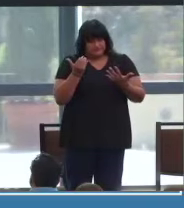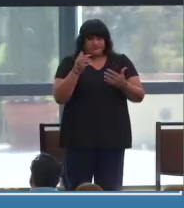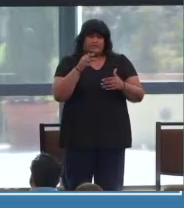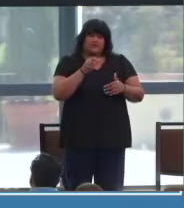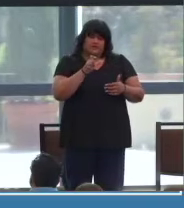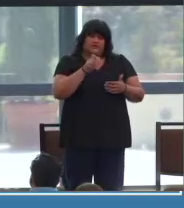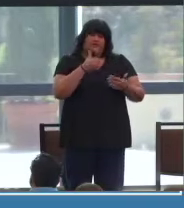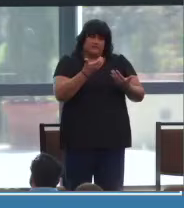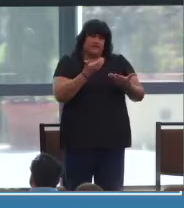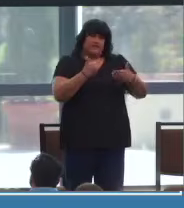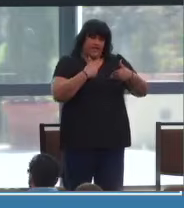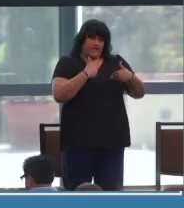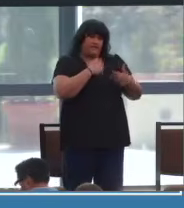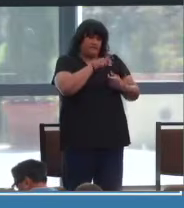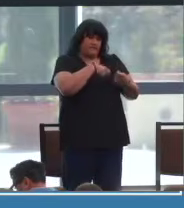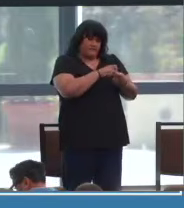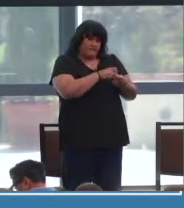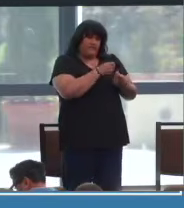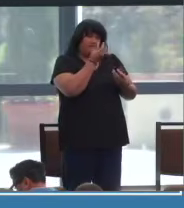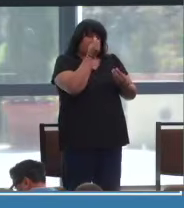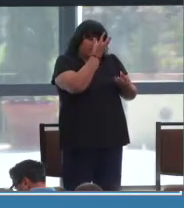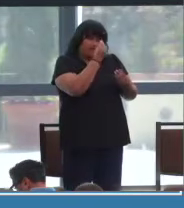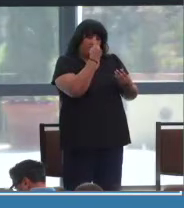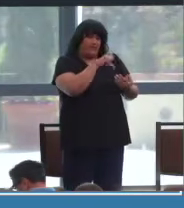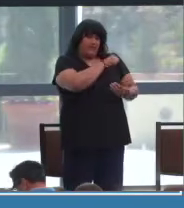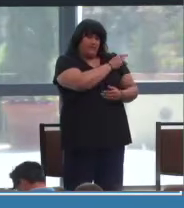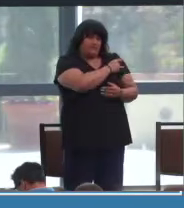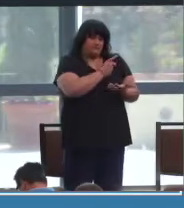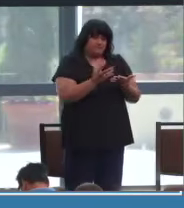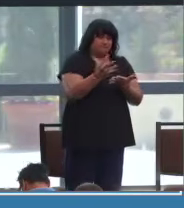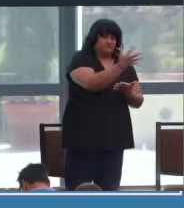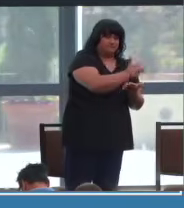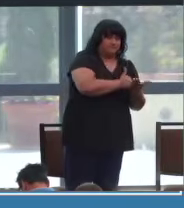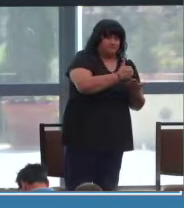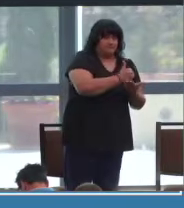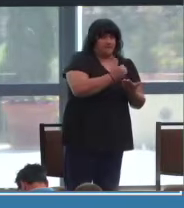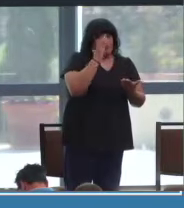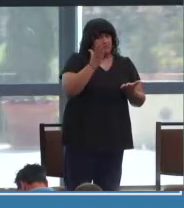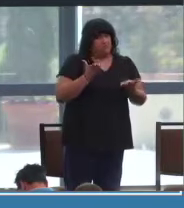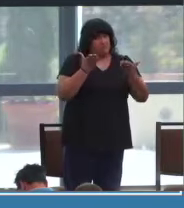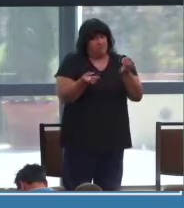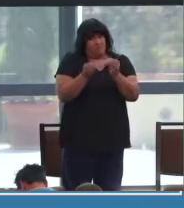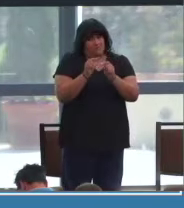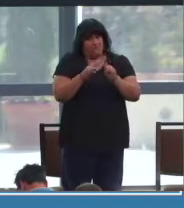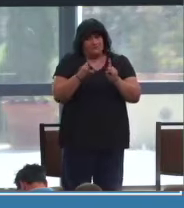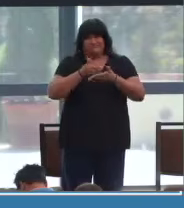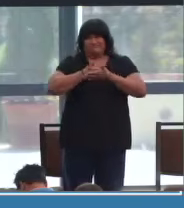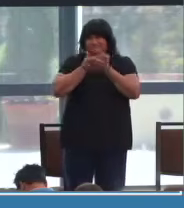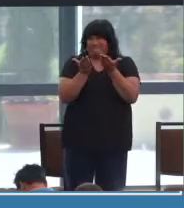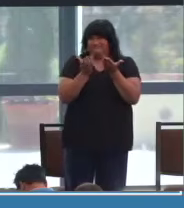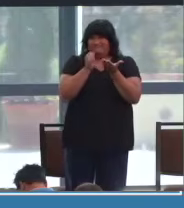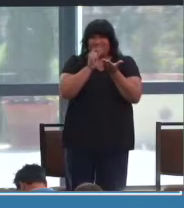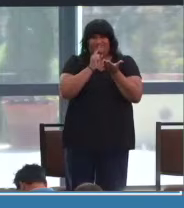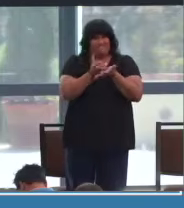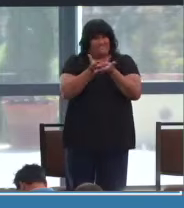but I think that's even, further down the road to actually have good data to base these recommendations on. So there